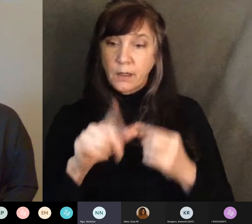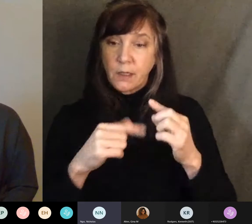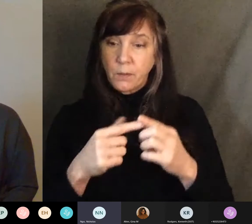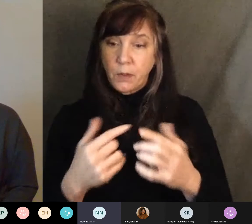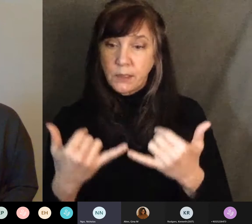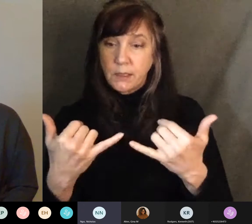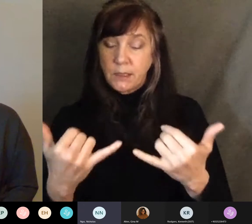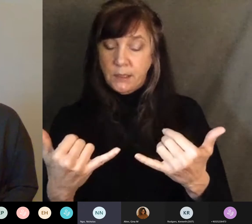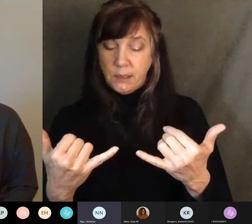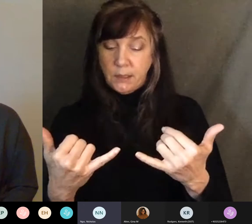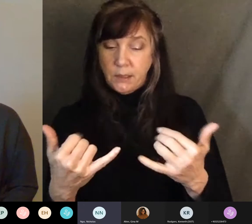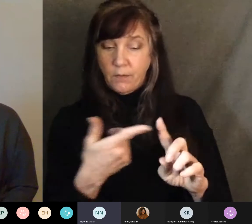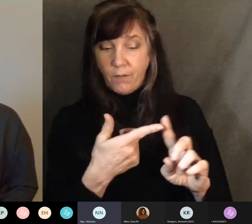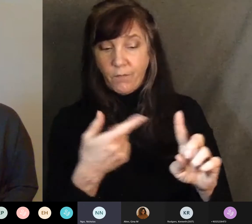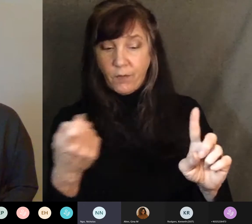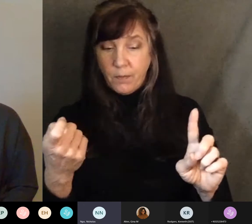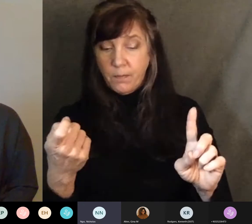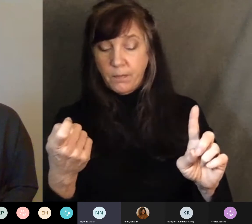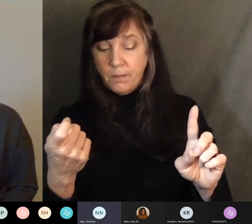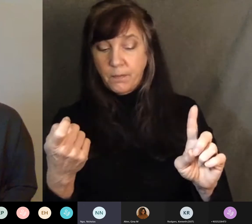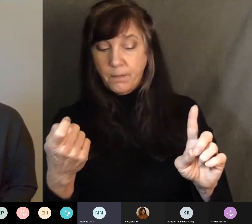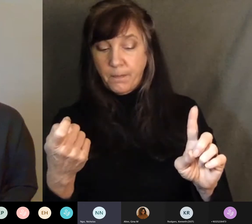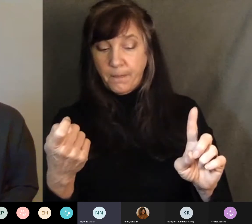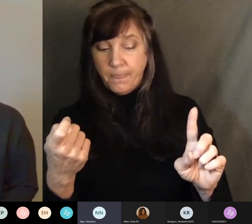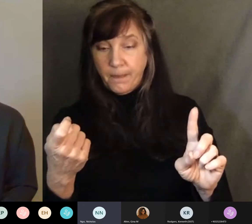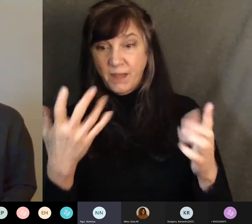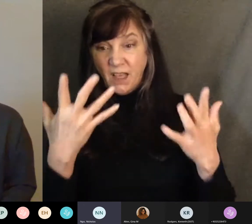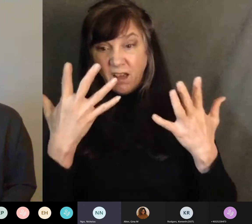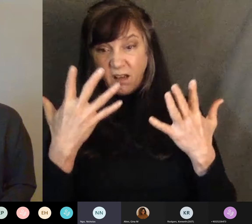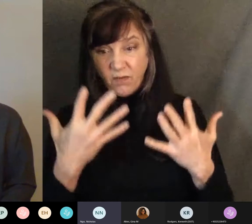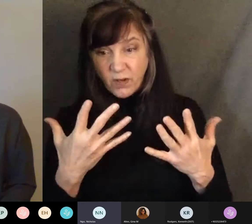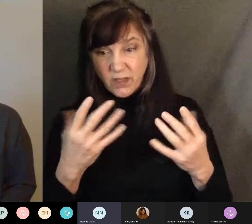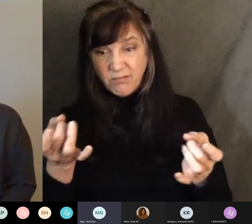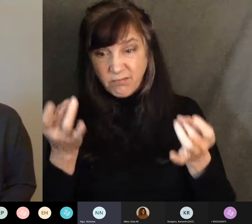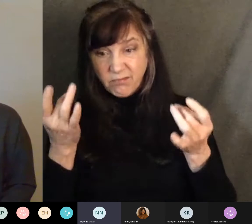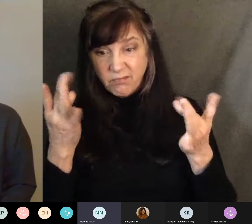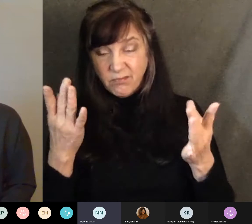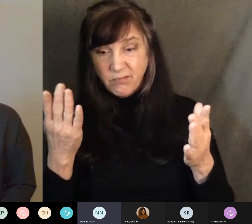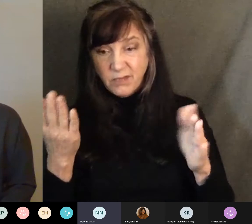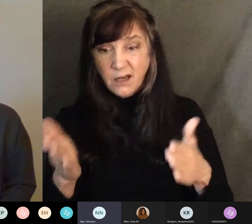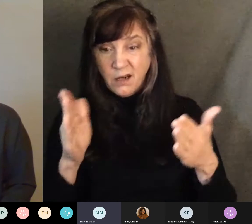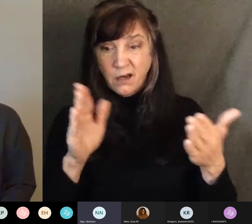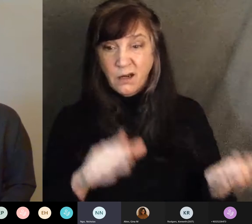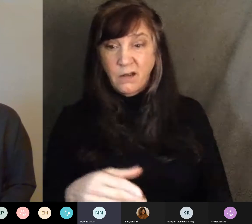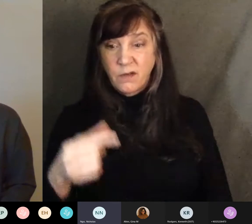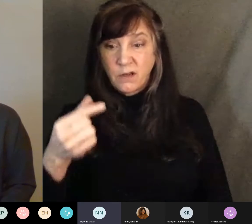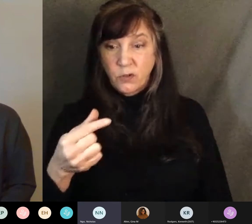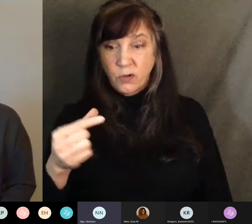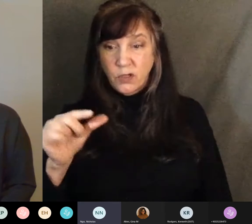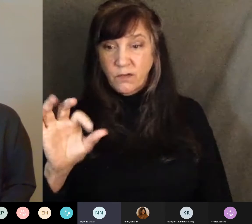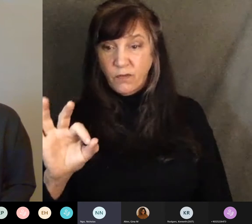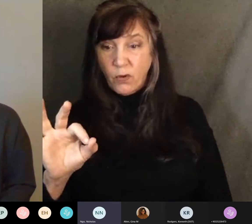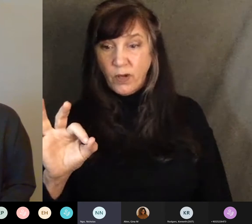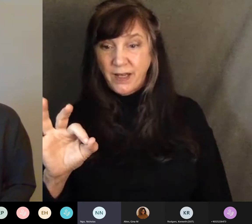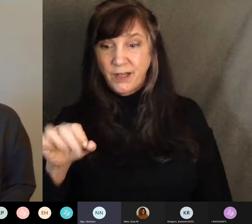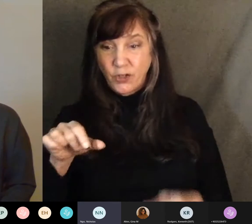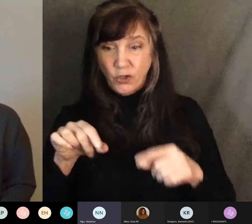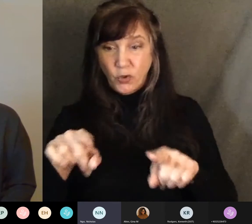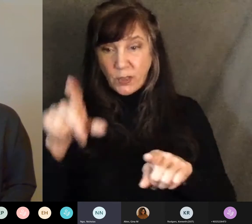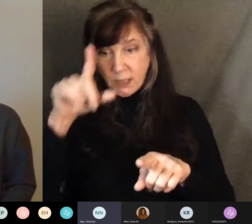stemmed from the unfortunate, untimely death of George Floyd earlier this summer. So what